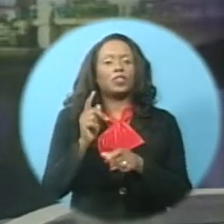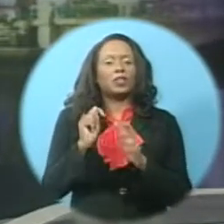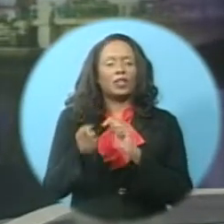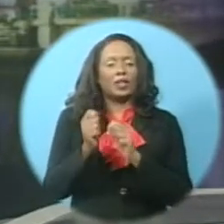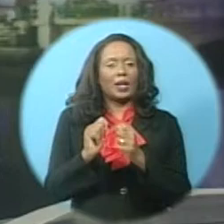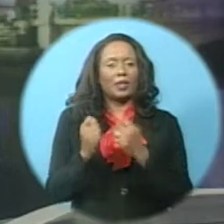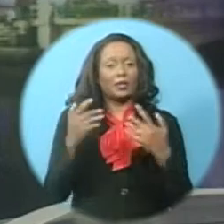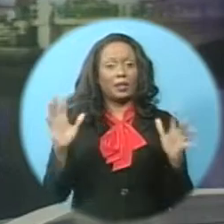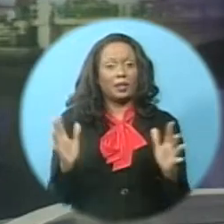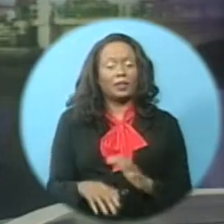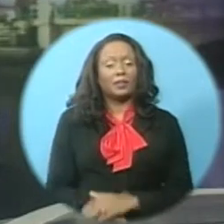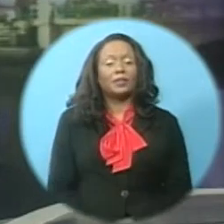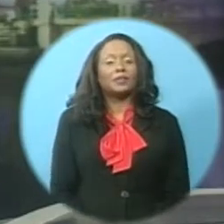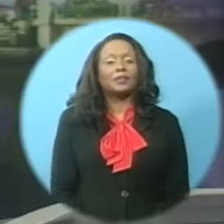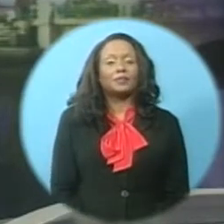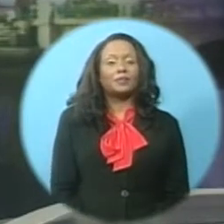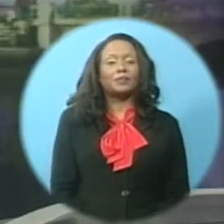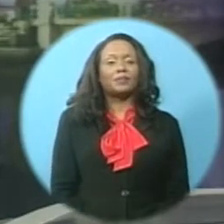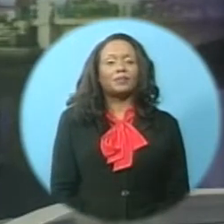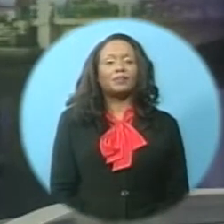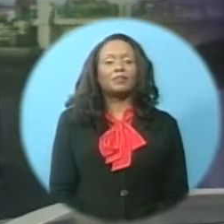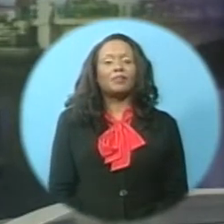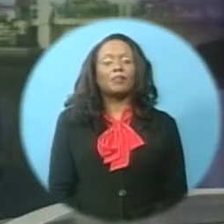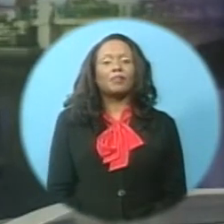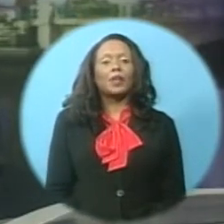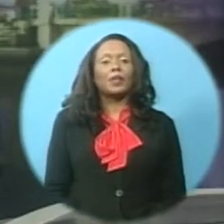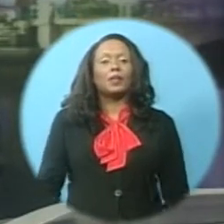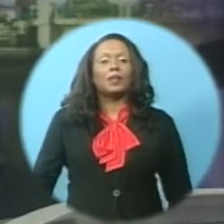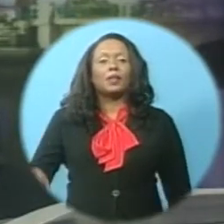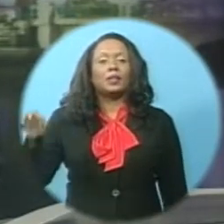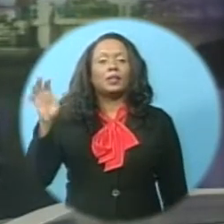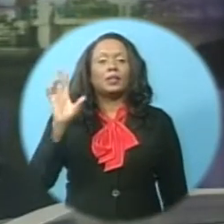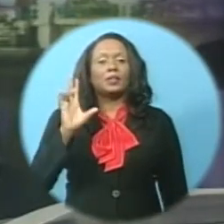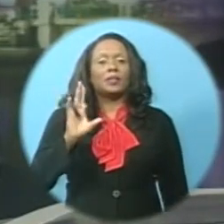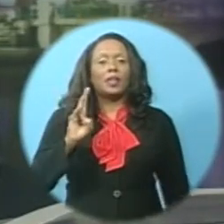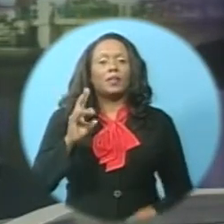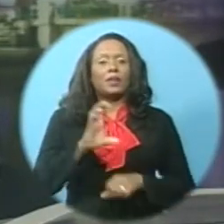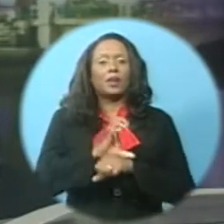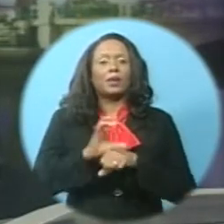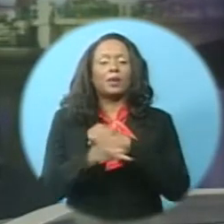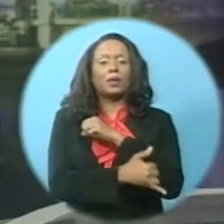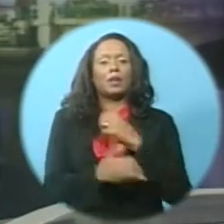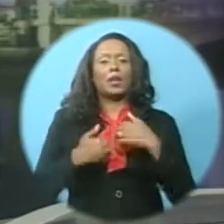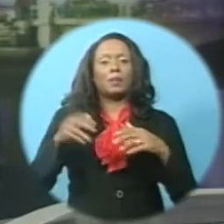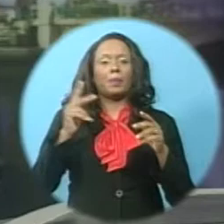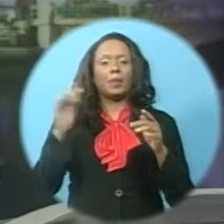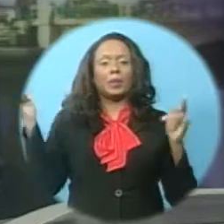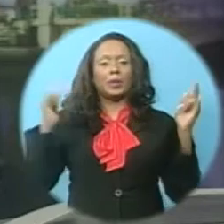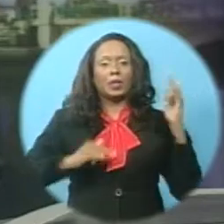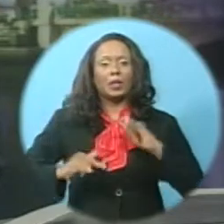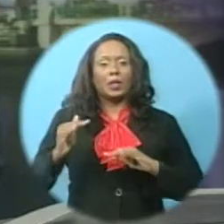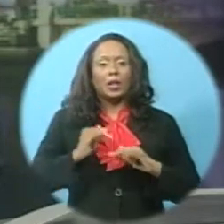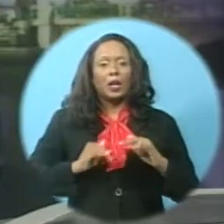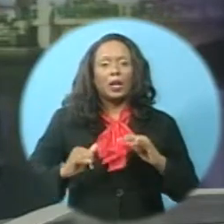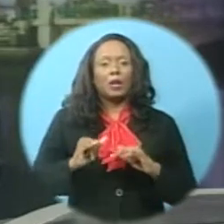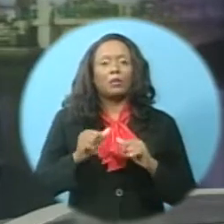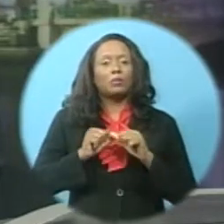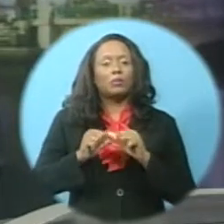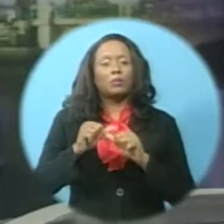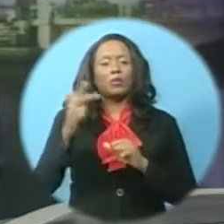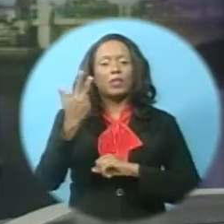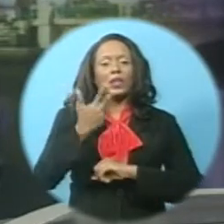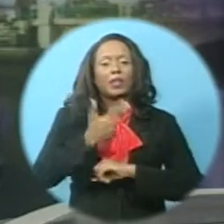Trinidad and Tobago. Visiting delegates from 7 Caribbean countries, along with key representatives from Barbados,